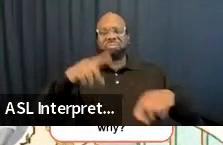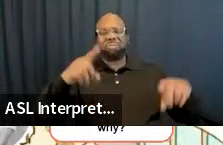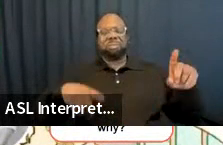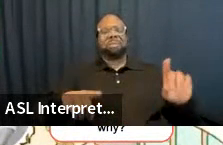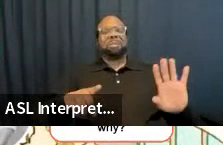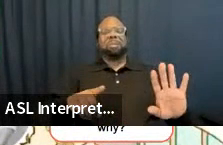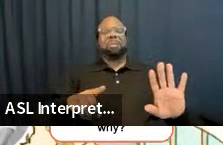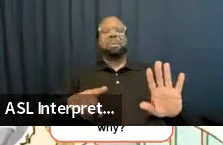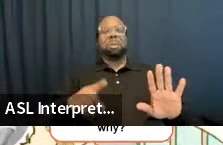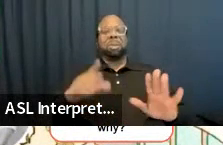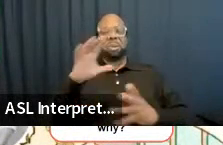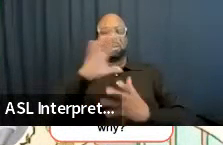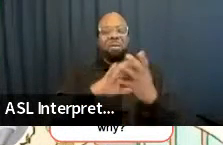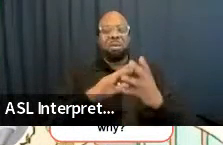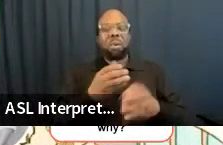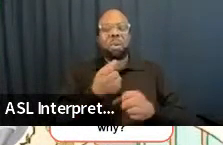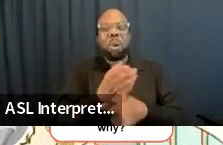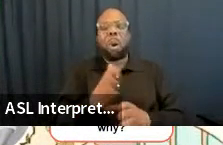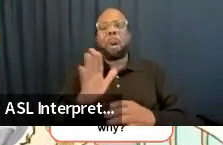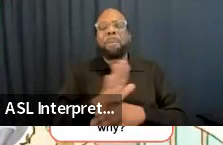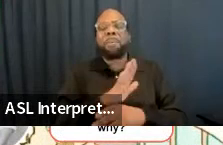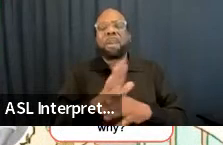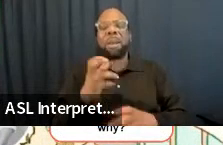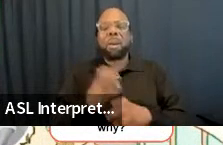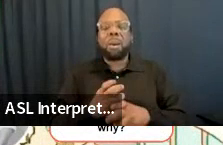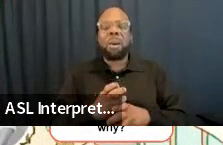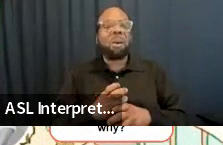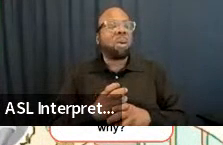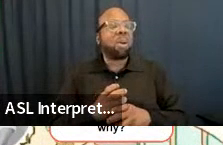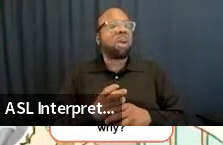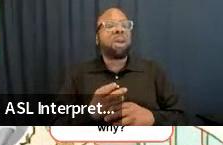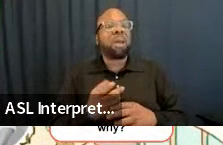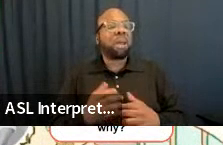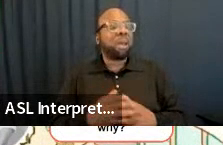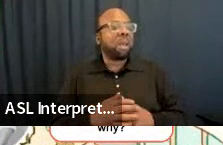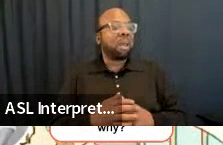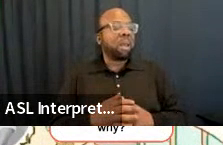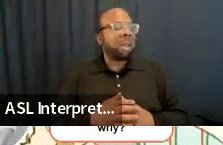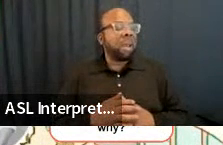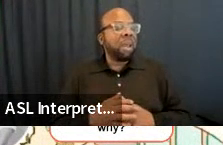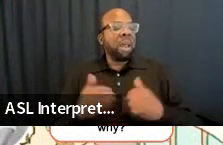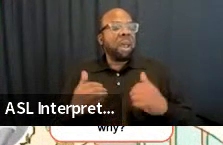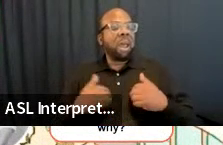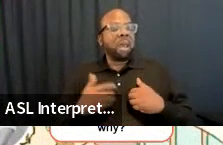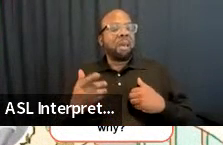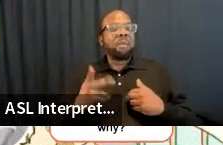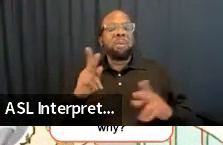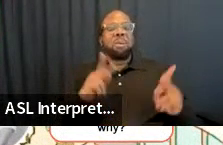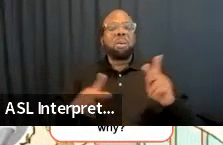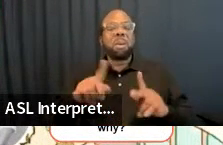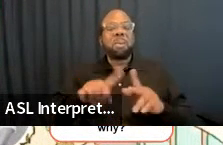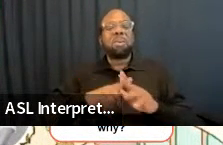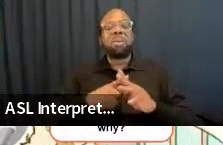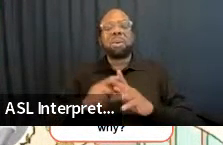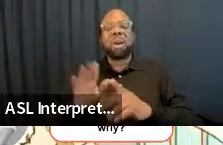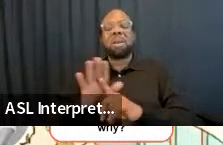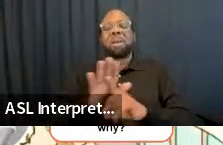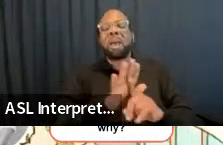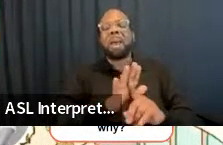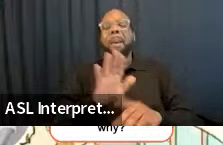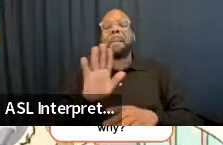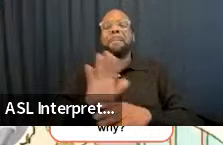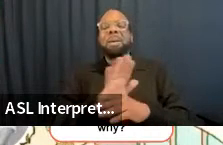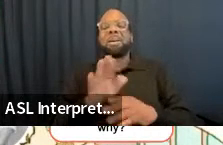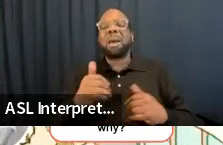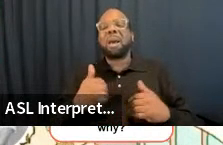hard. And this in turn contributes to our city being less vibrant, having fewer people able to start their business, having one more